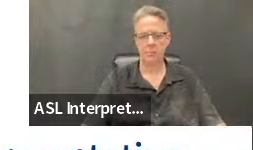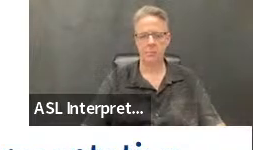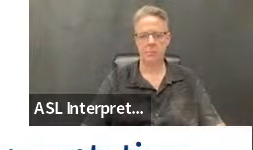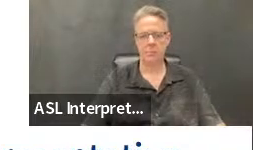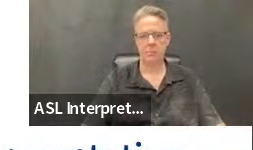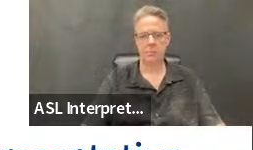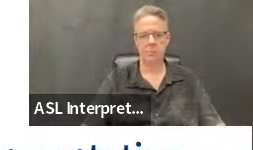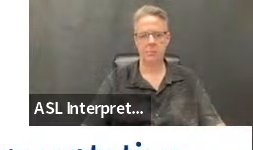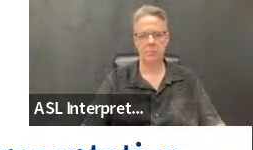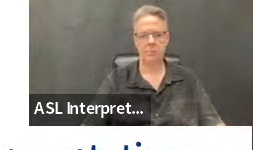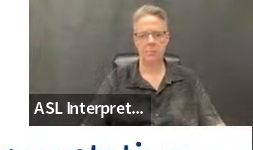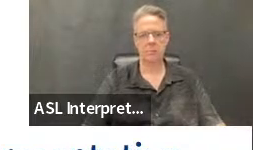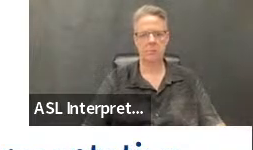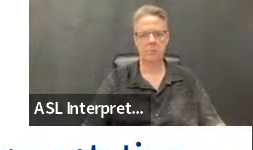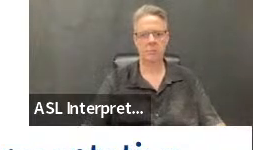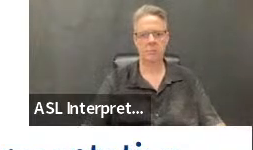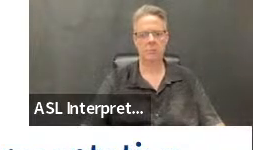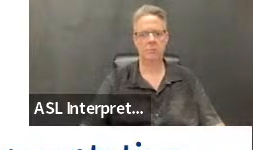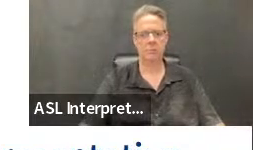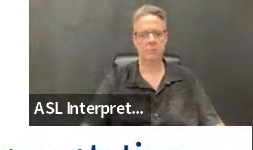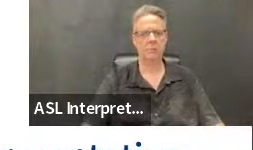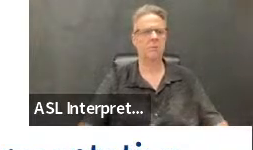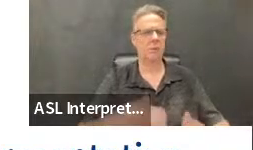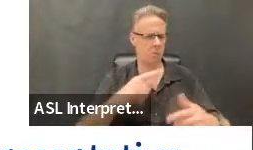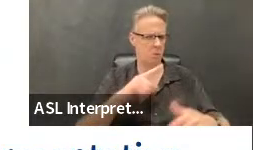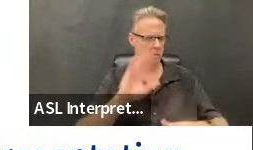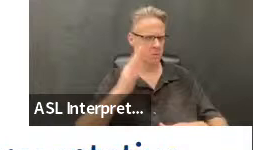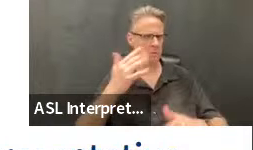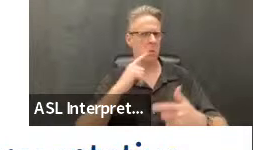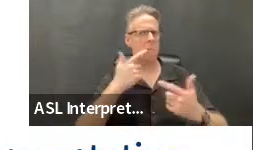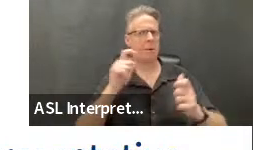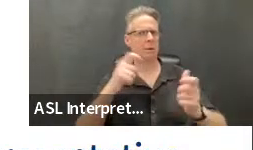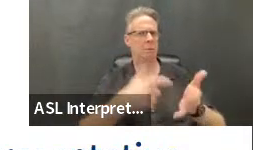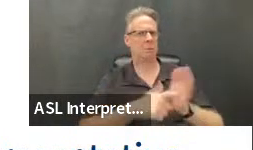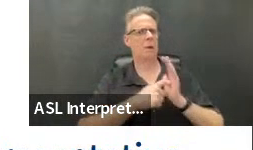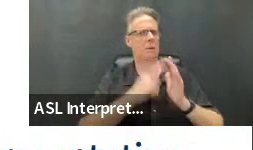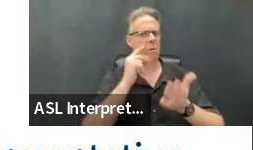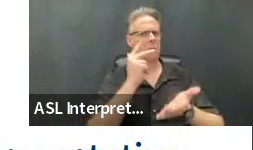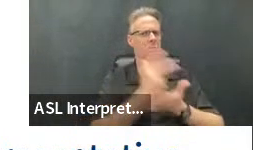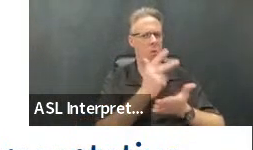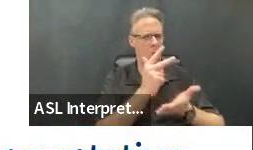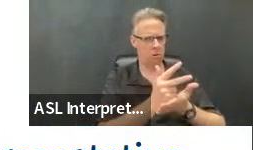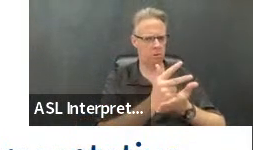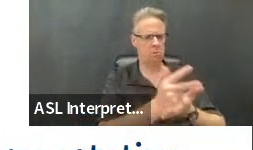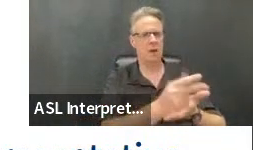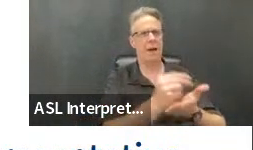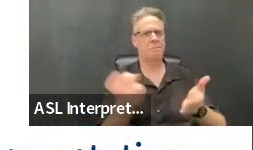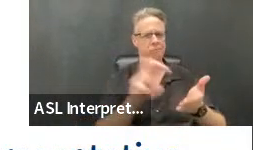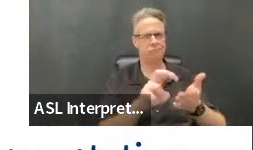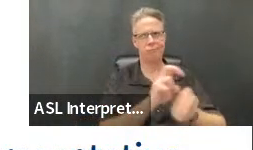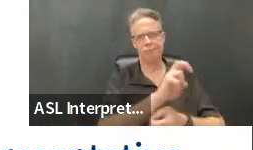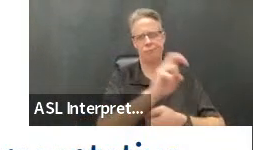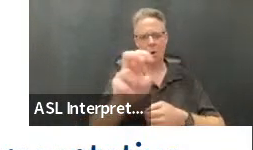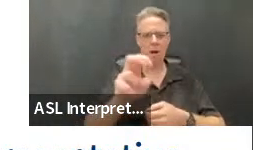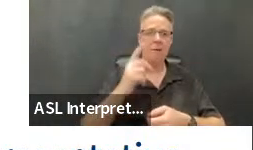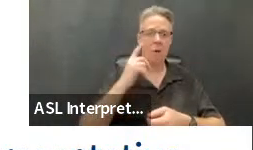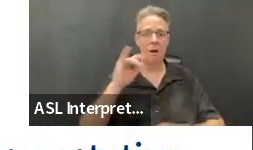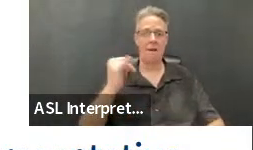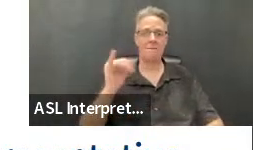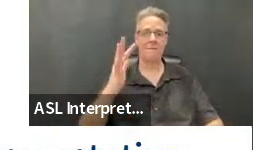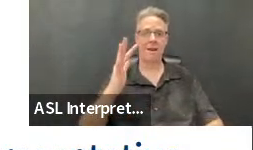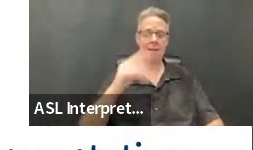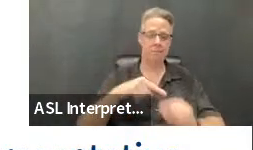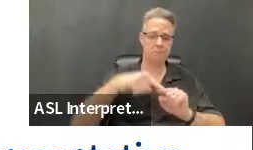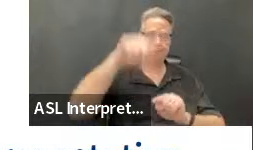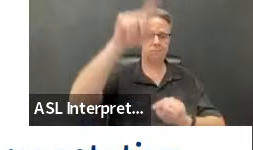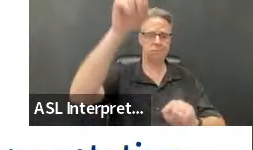The modeling also shows that there's a large demand for park and ride, and in particular for folks that are traversing I-5 and wanting to have a sort of